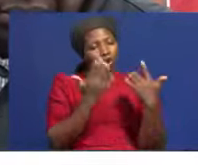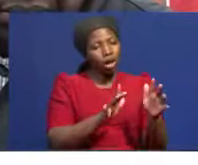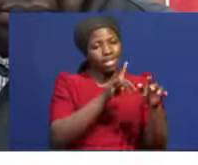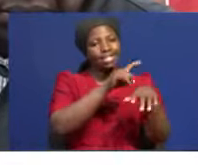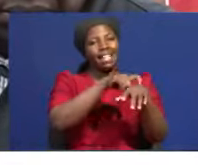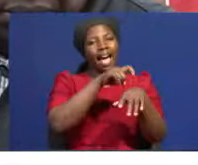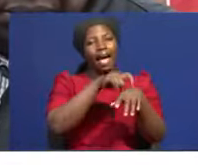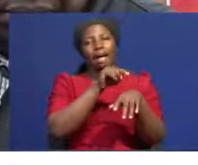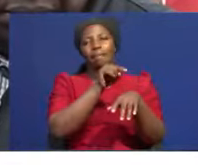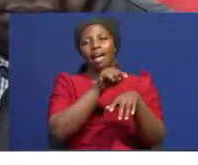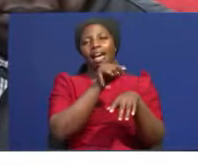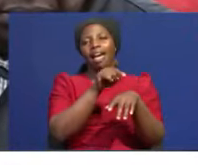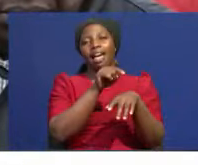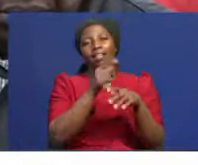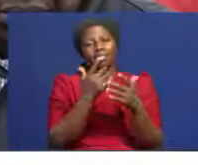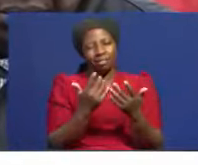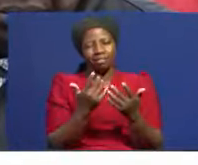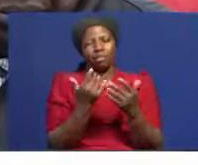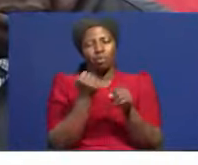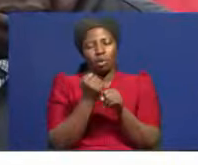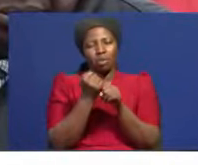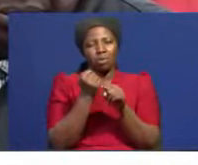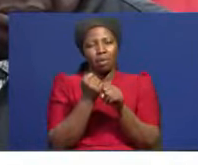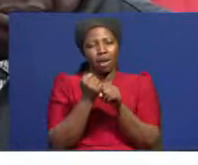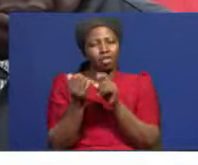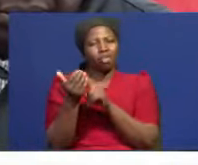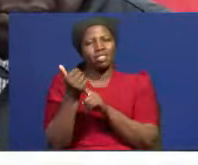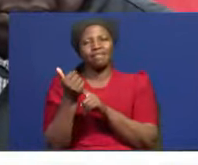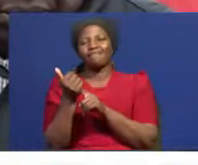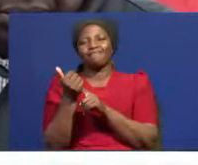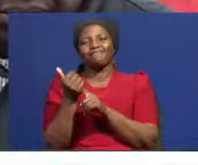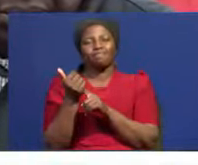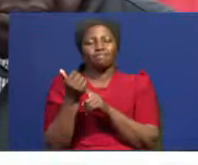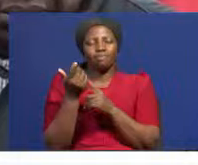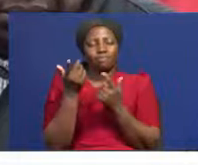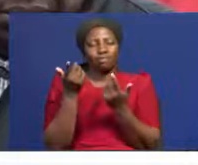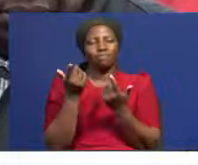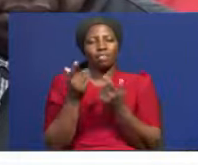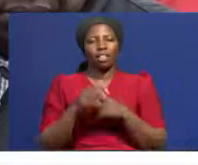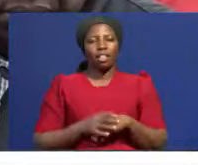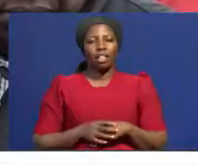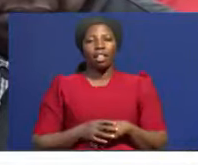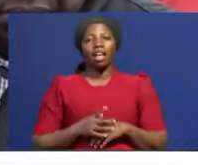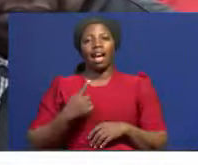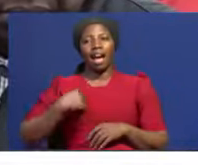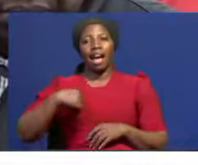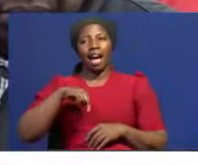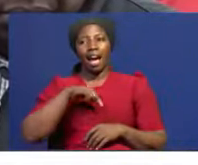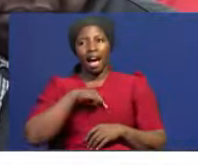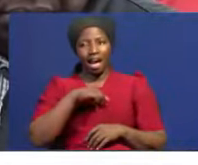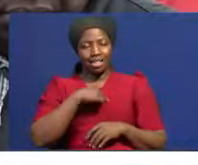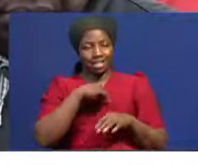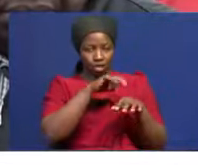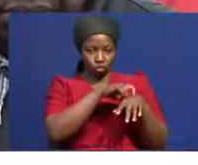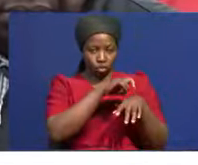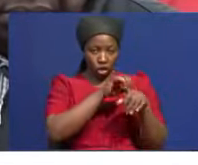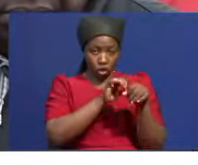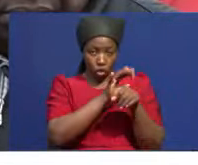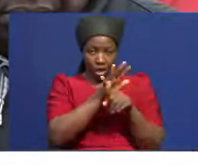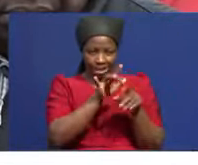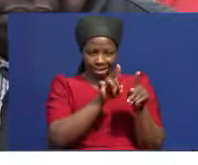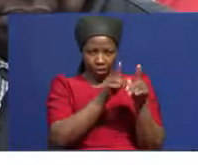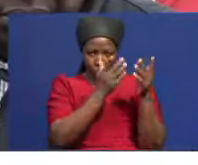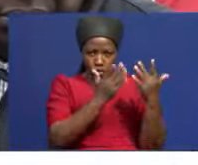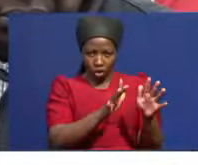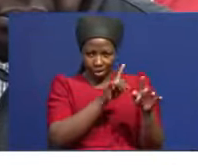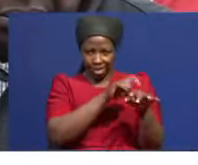are good, they are resilient. We lost so much time during COVID, but we were able to recoup and recover on the time. So even